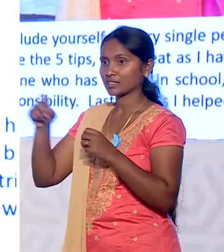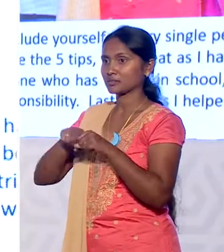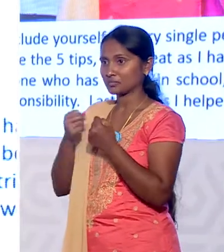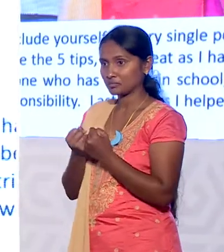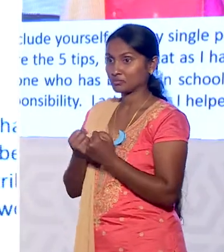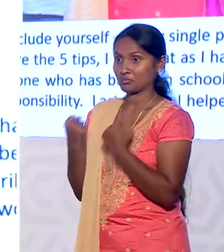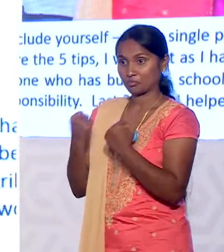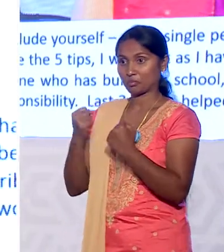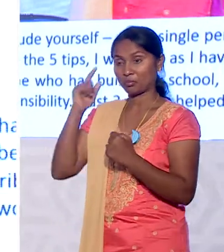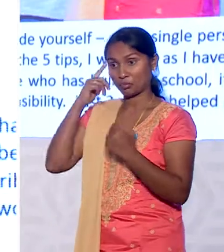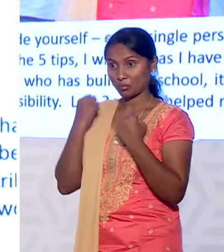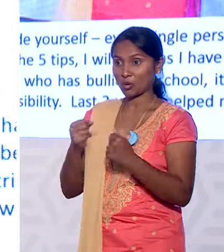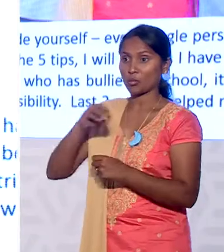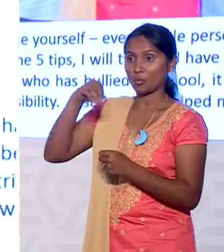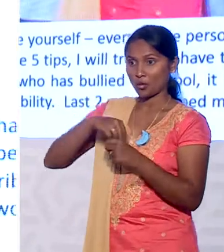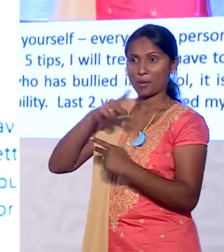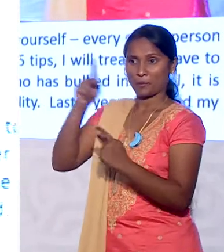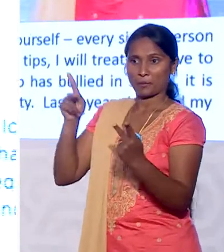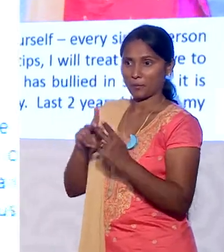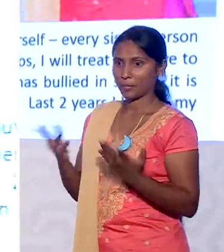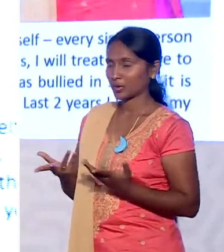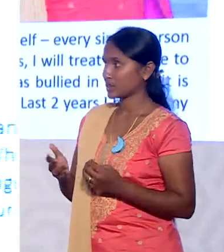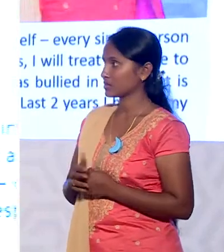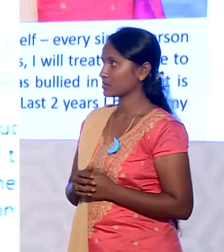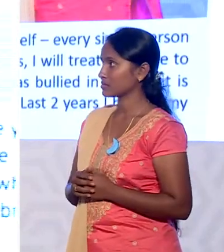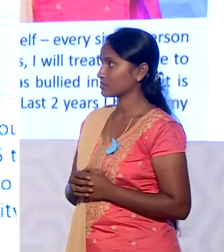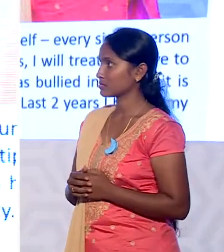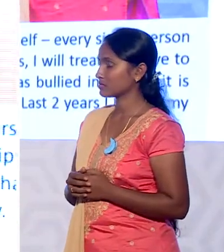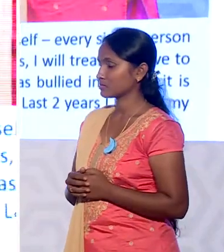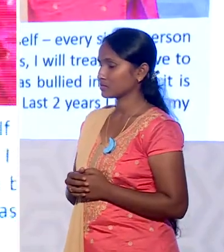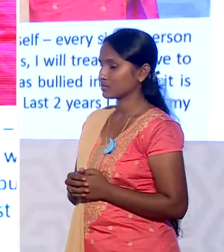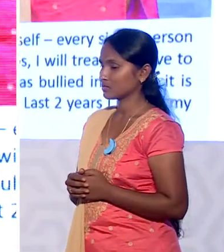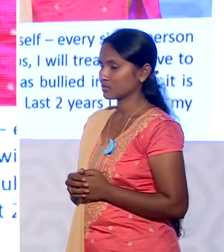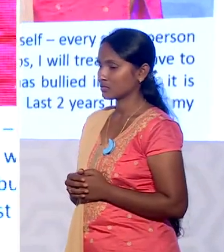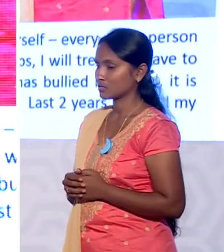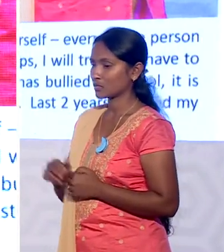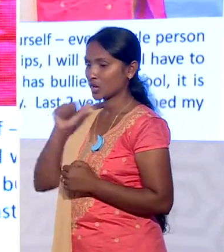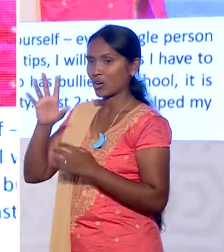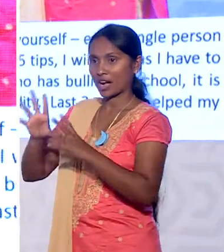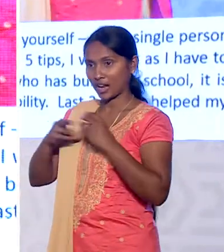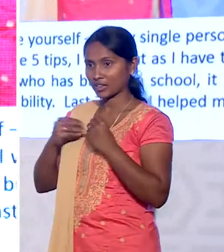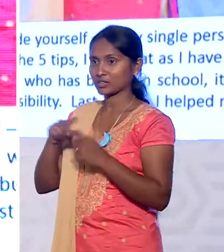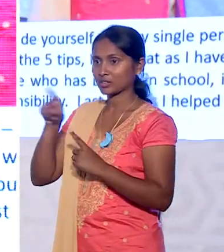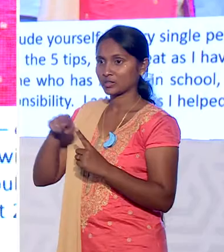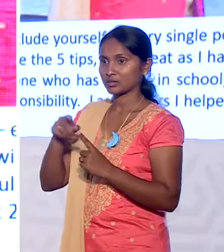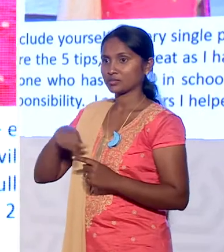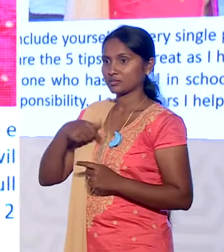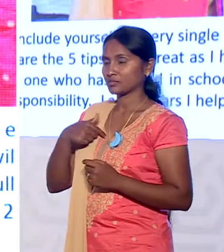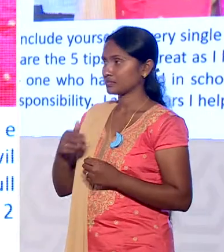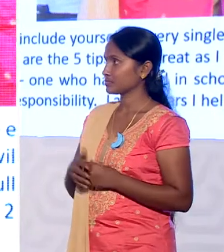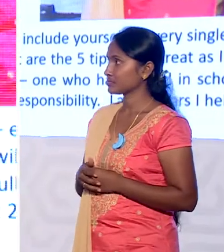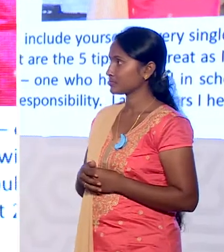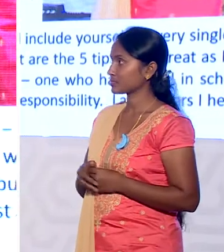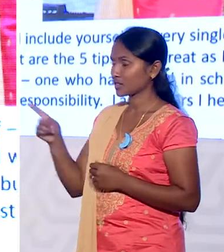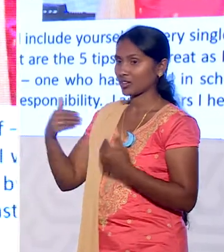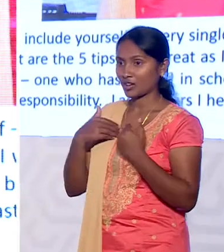enough not to be perfect, not to be a hero, not to have it all sorted, not to have all the answers. He was the